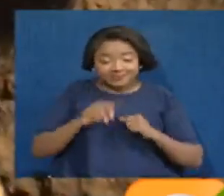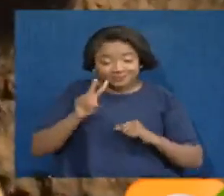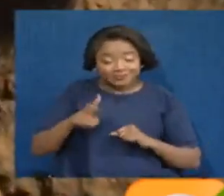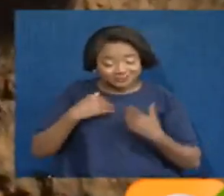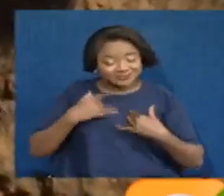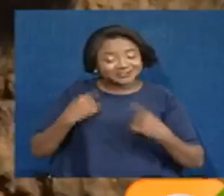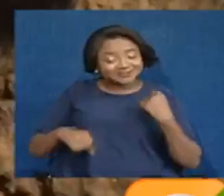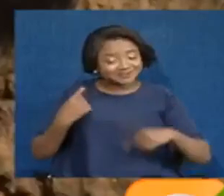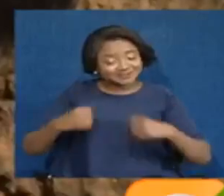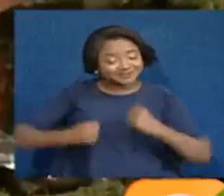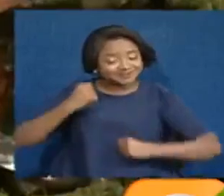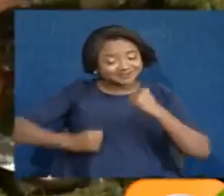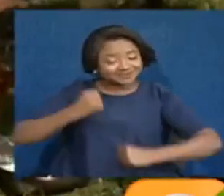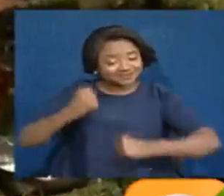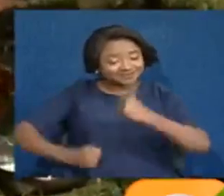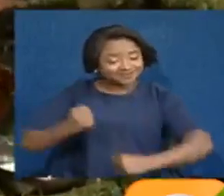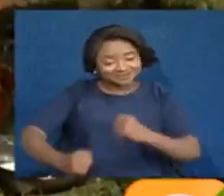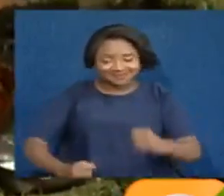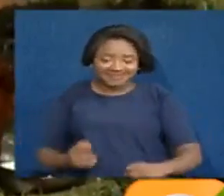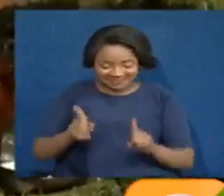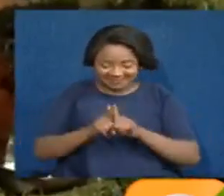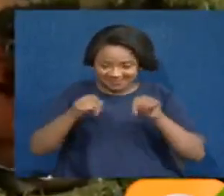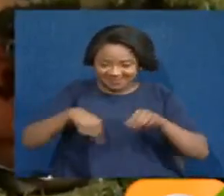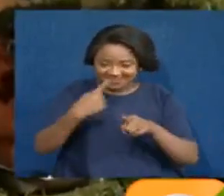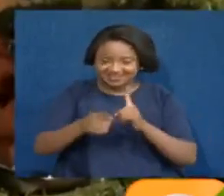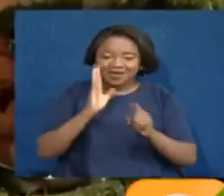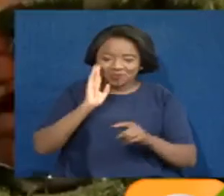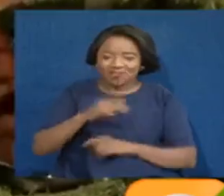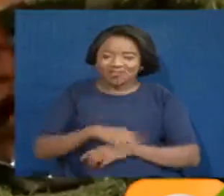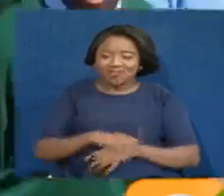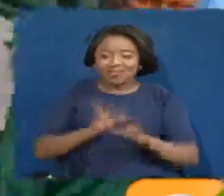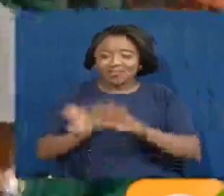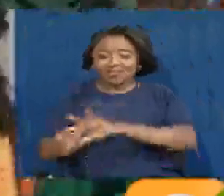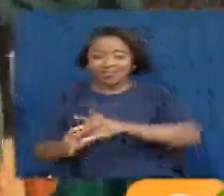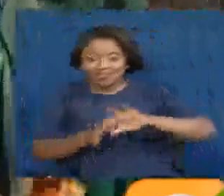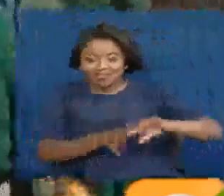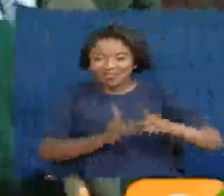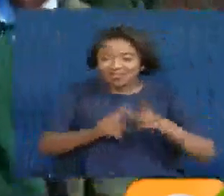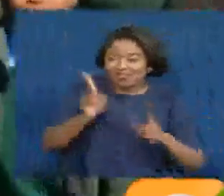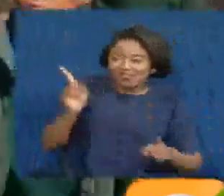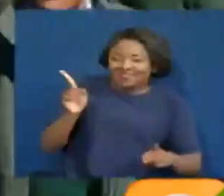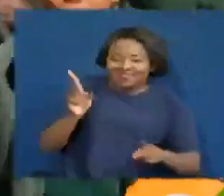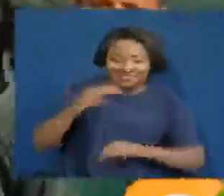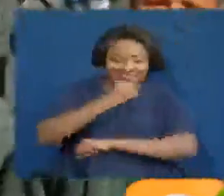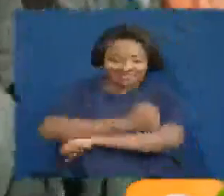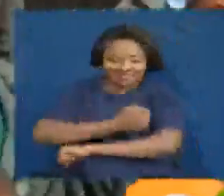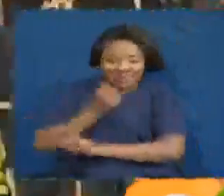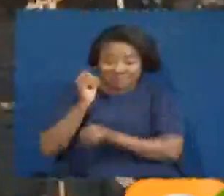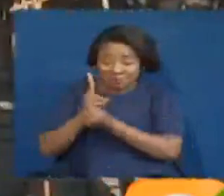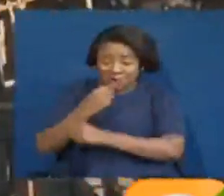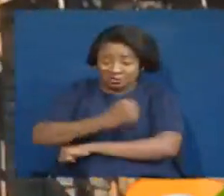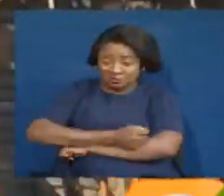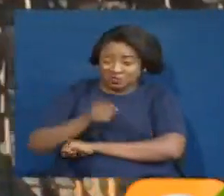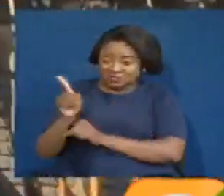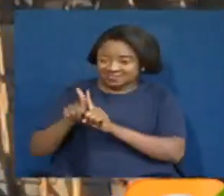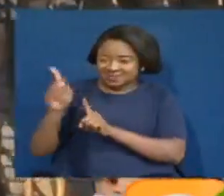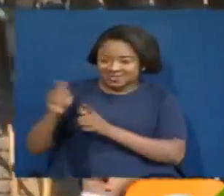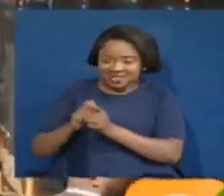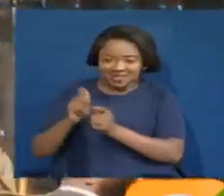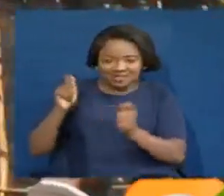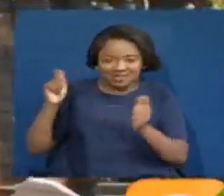naongojea kukimbia mwaka huu tena. Few meters from Selina's homestead is Chepsaita Secondary School, which is undergoing a total